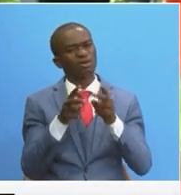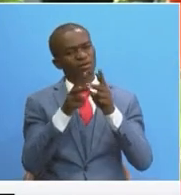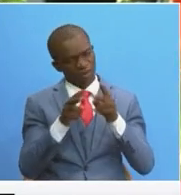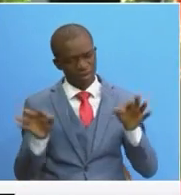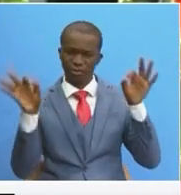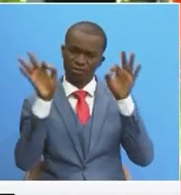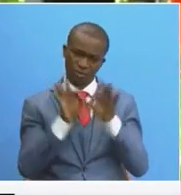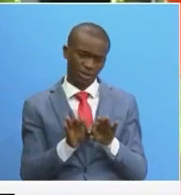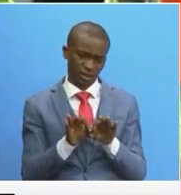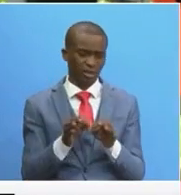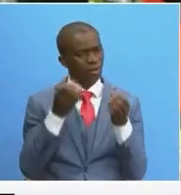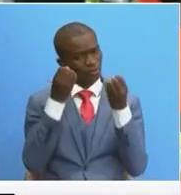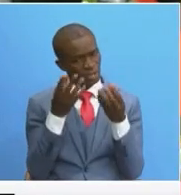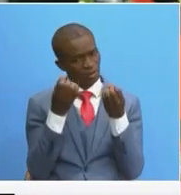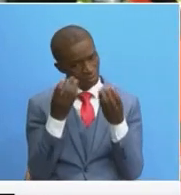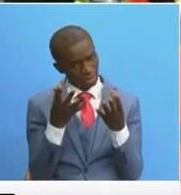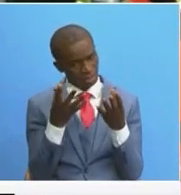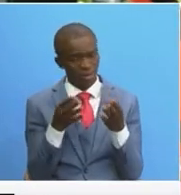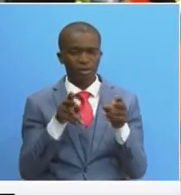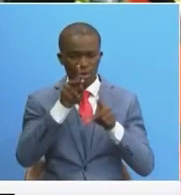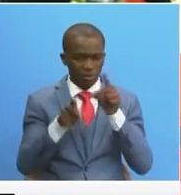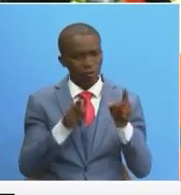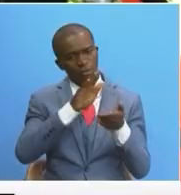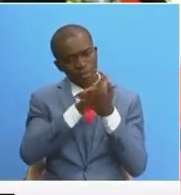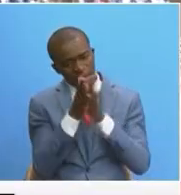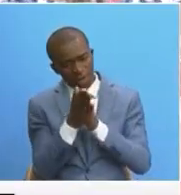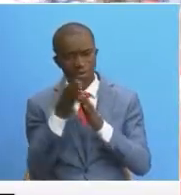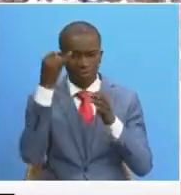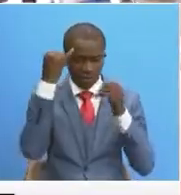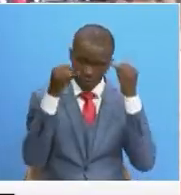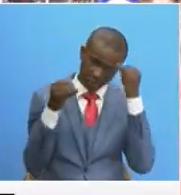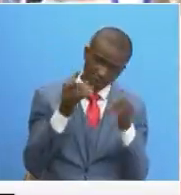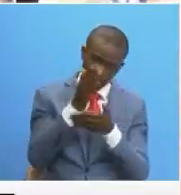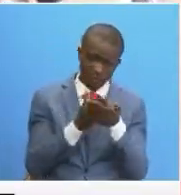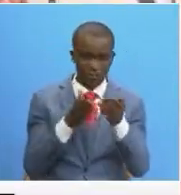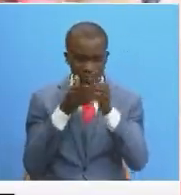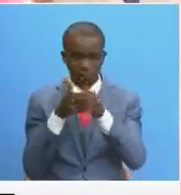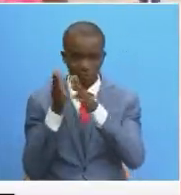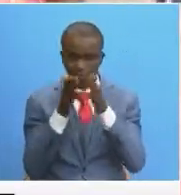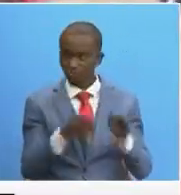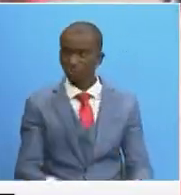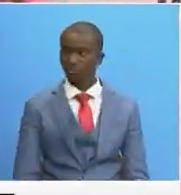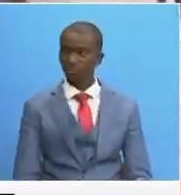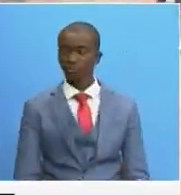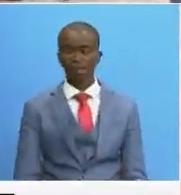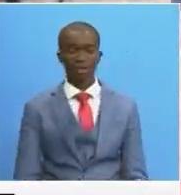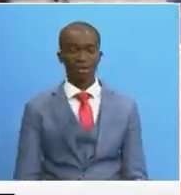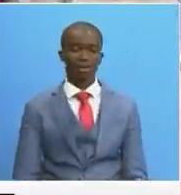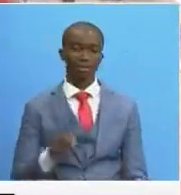of thinkers, innovators, and leaders. For Namwala District Education Standards